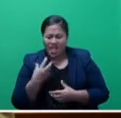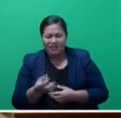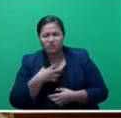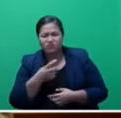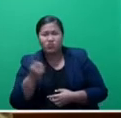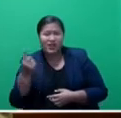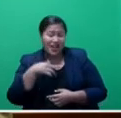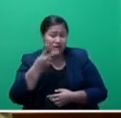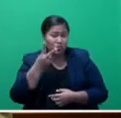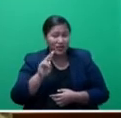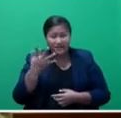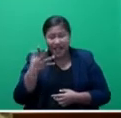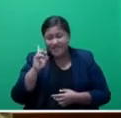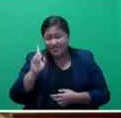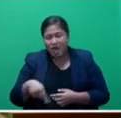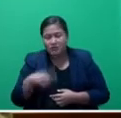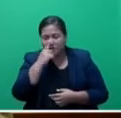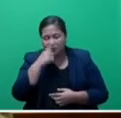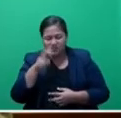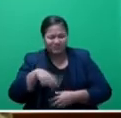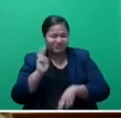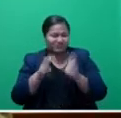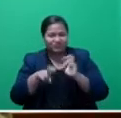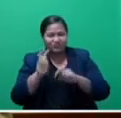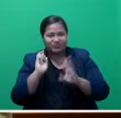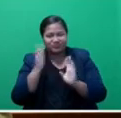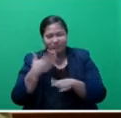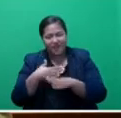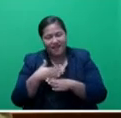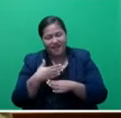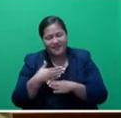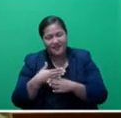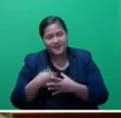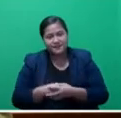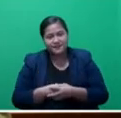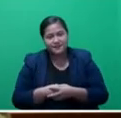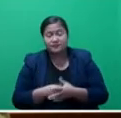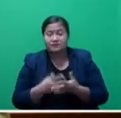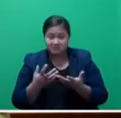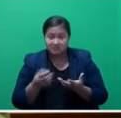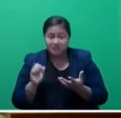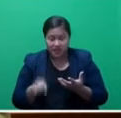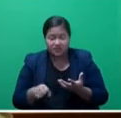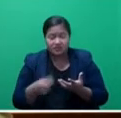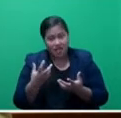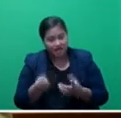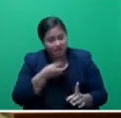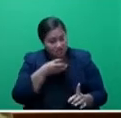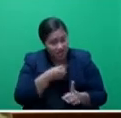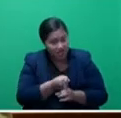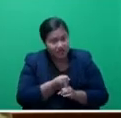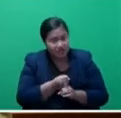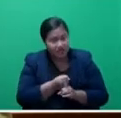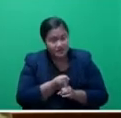135,000 people laid off their jobs or engaged in part-time jobs gone to? Isn't it a fact that they have